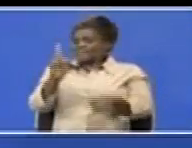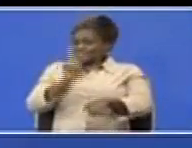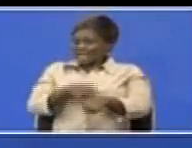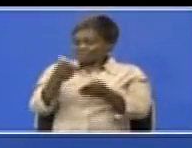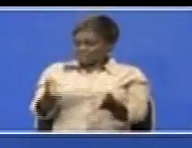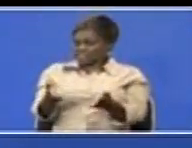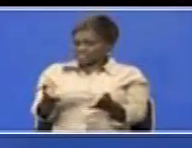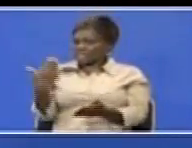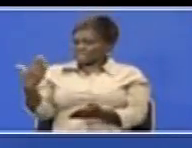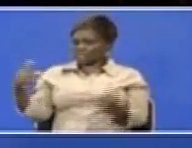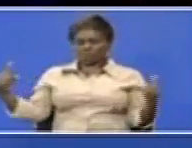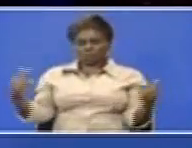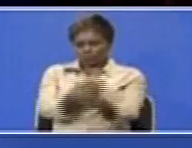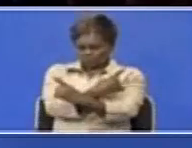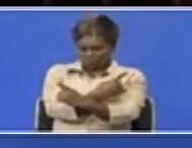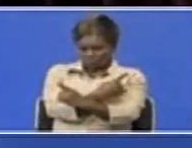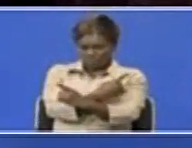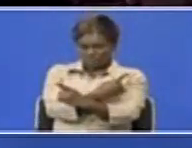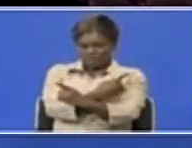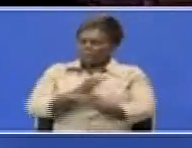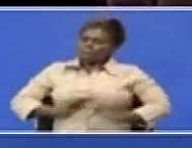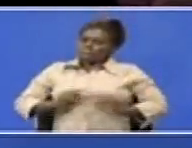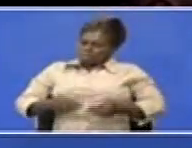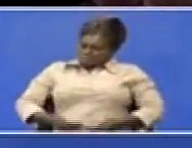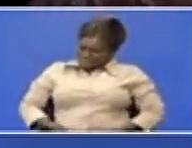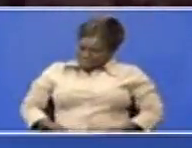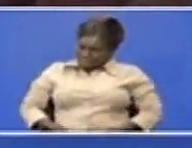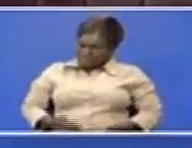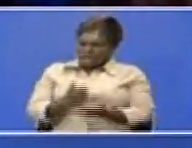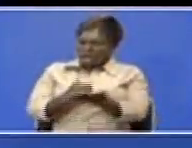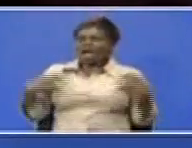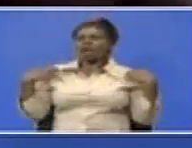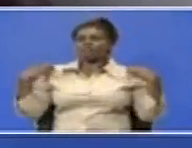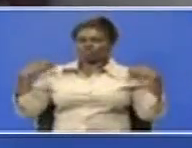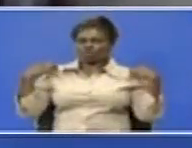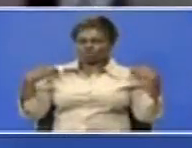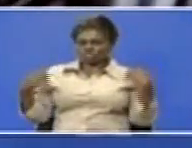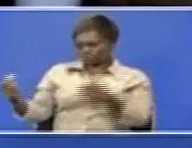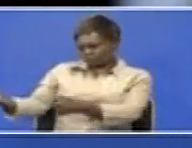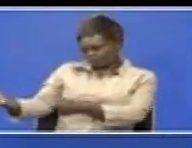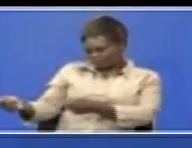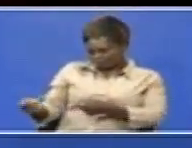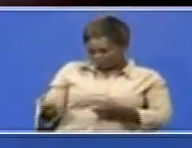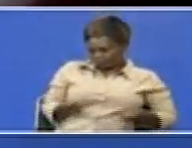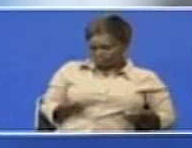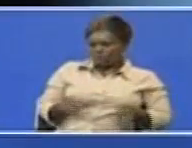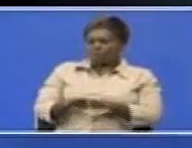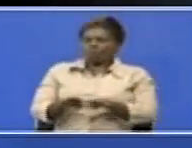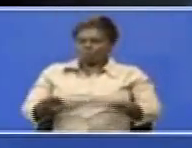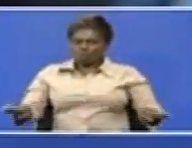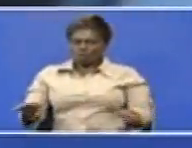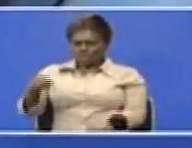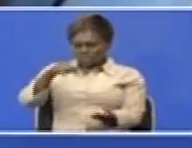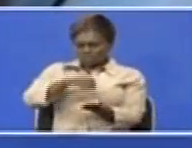time, things degenerated pretty fast. Pregnant and half-dressed, Kawira was literally dragged through a cement corridor in